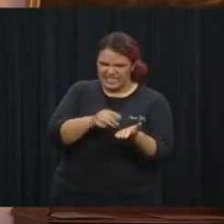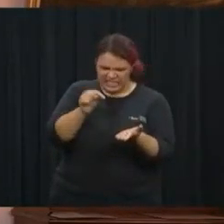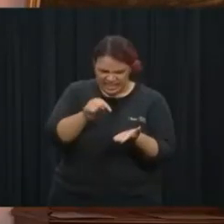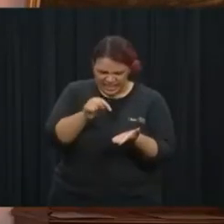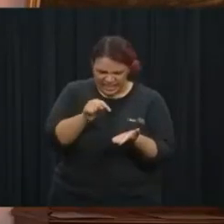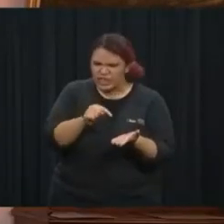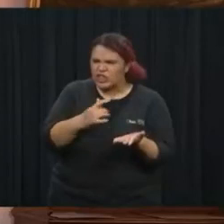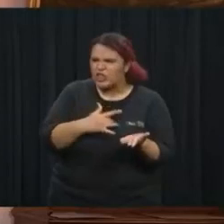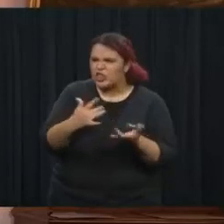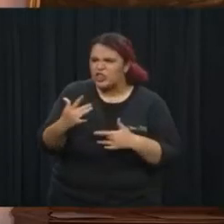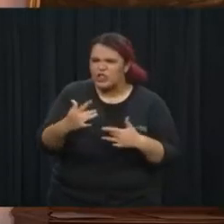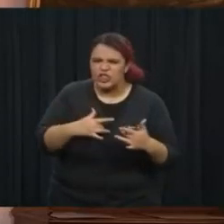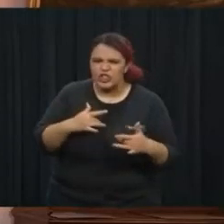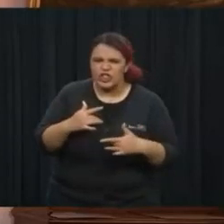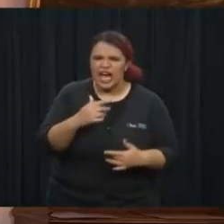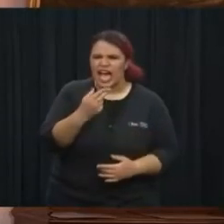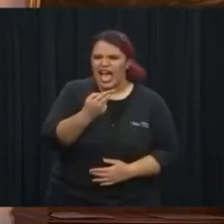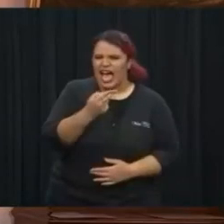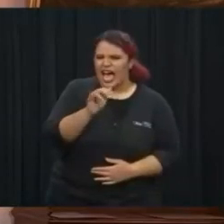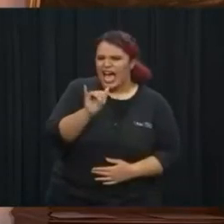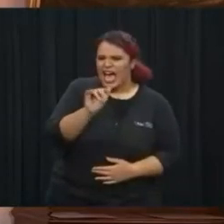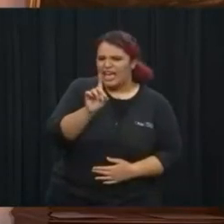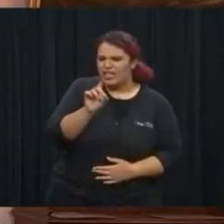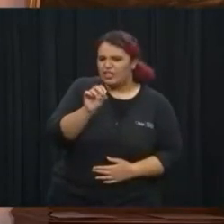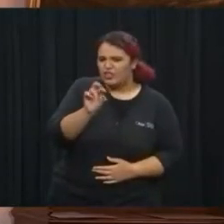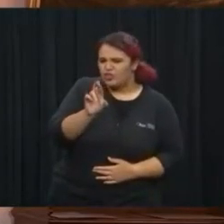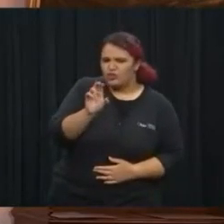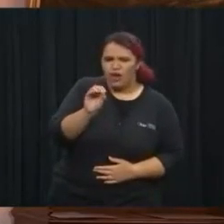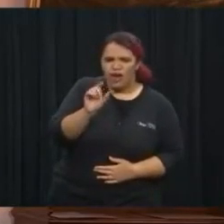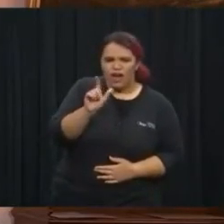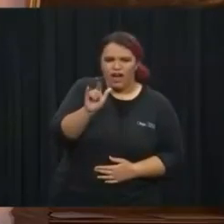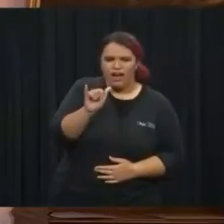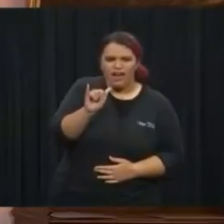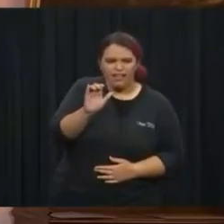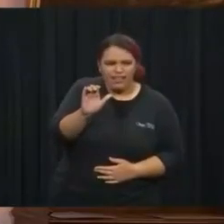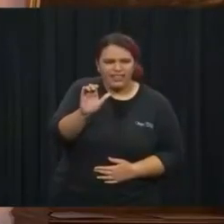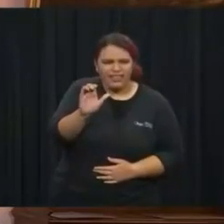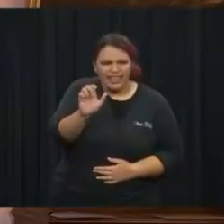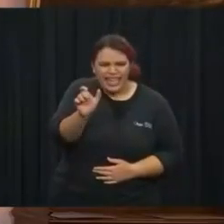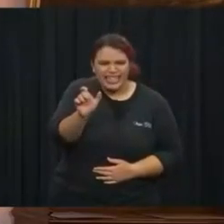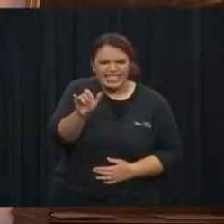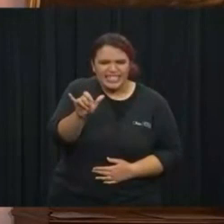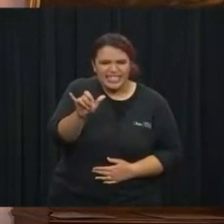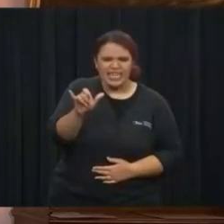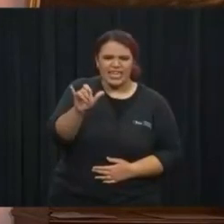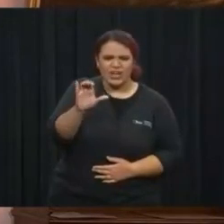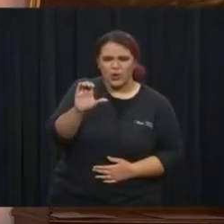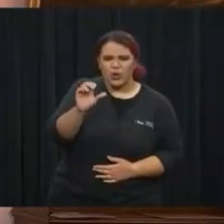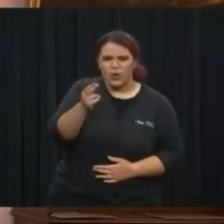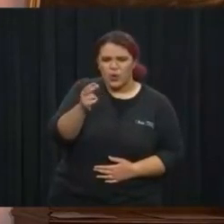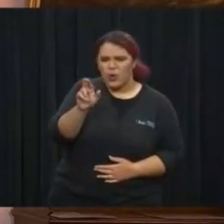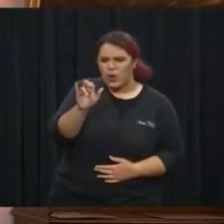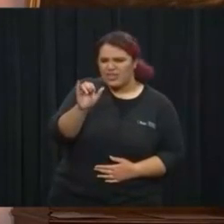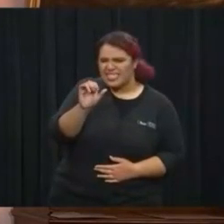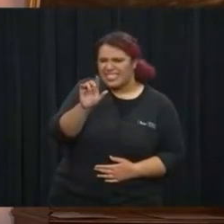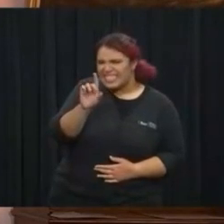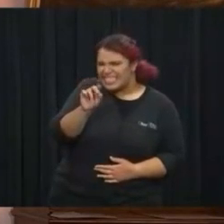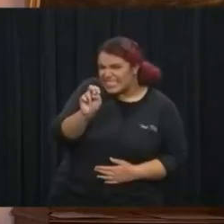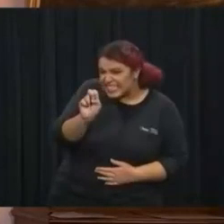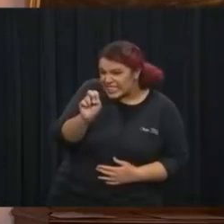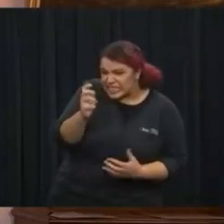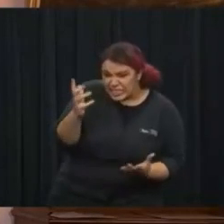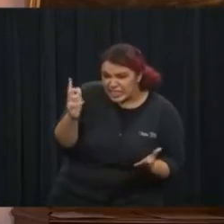do. So I just, I'm asking people to be very conscious of that. And what, as I said, what I